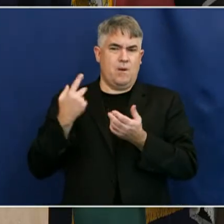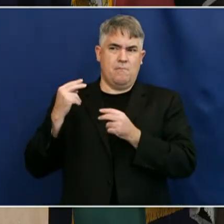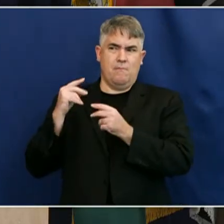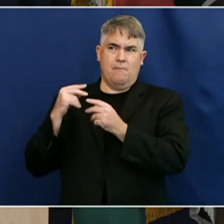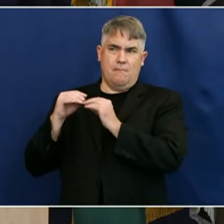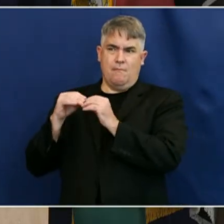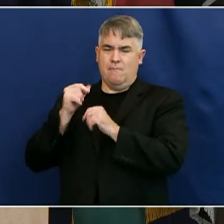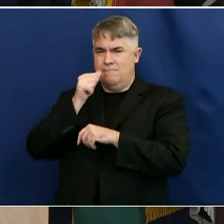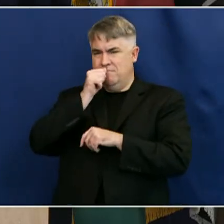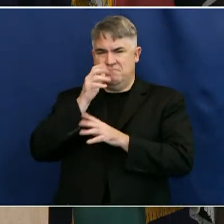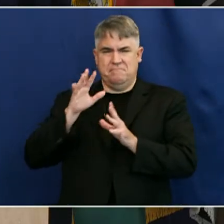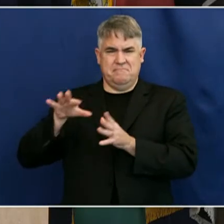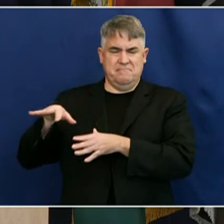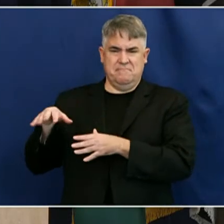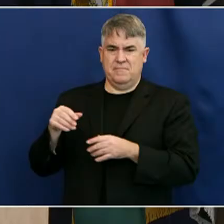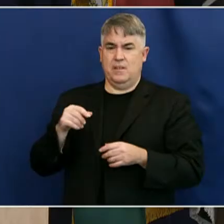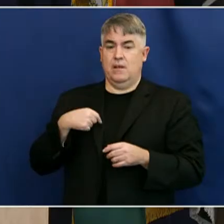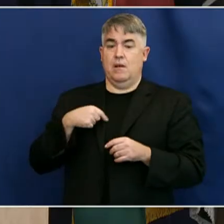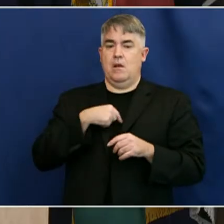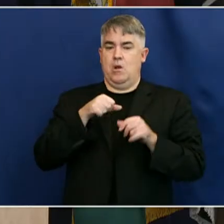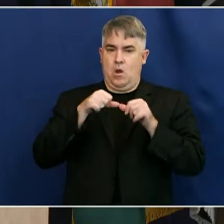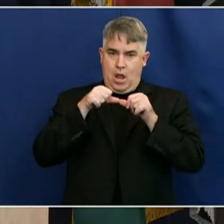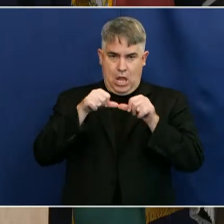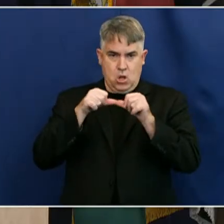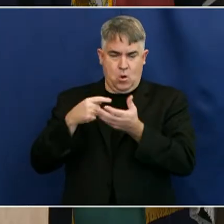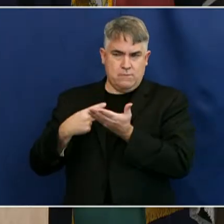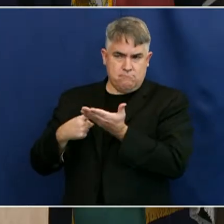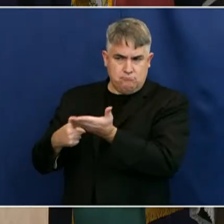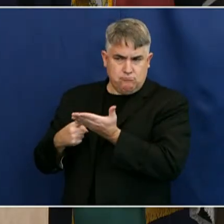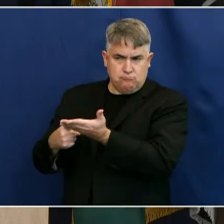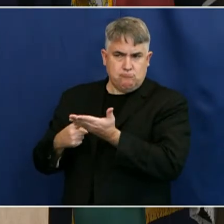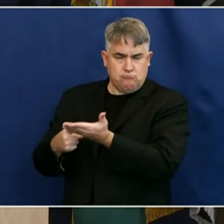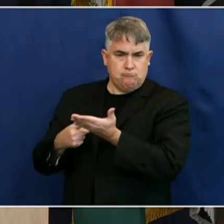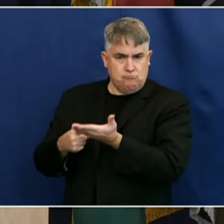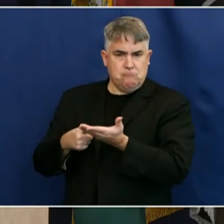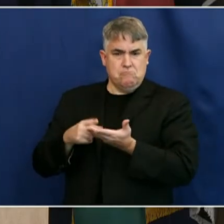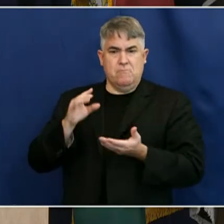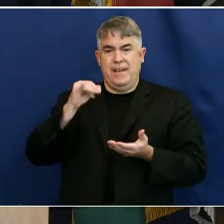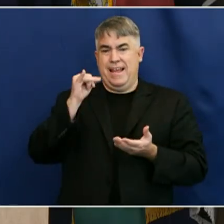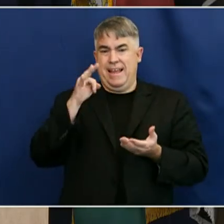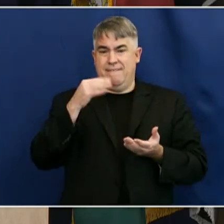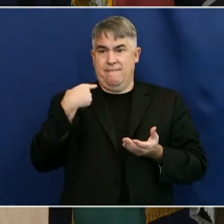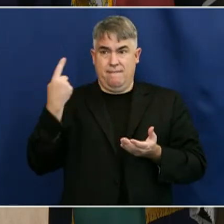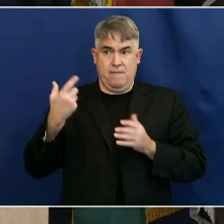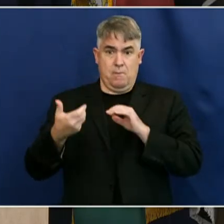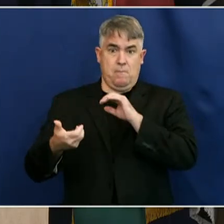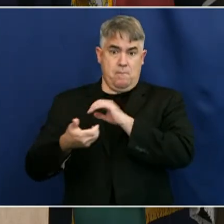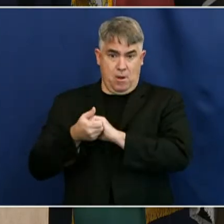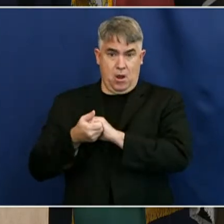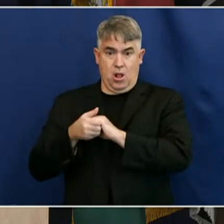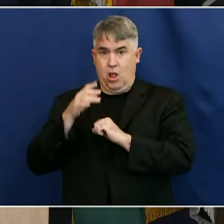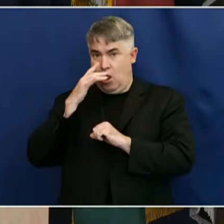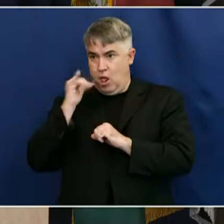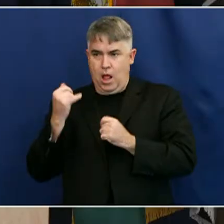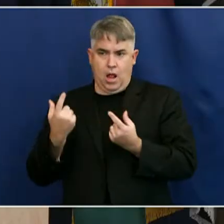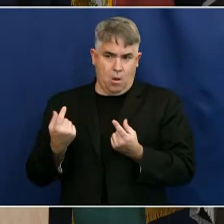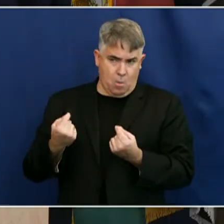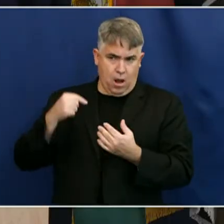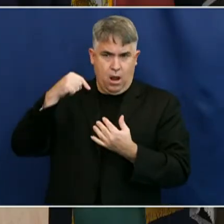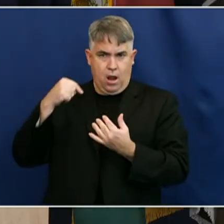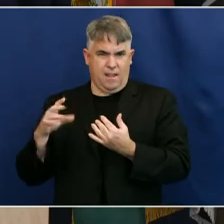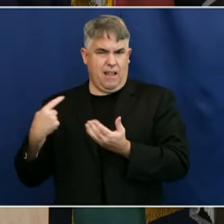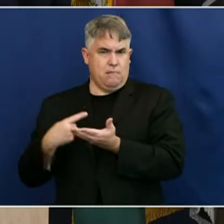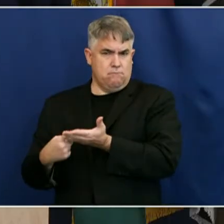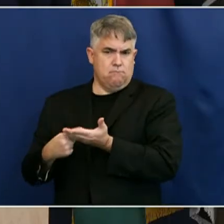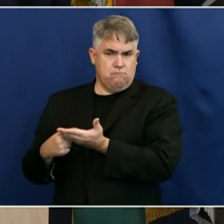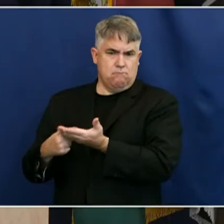is an ongoing discussion about what an arrangement would look like and how it would all work. And